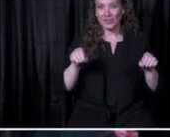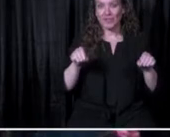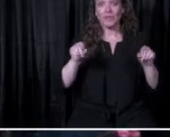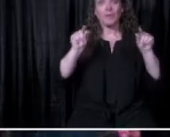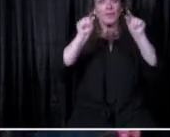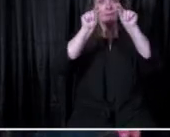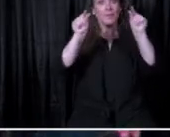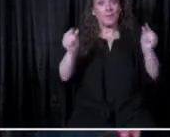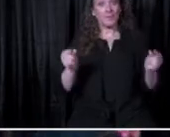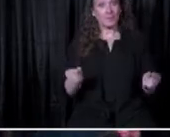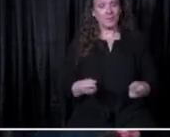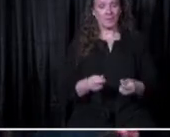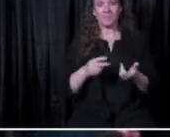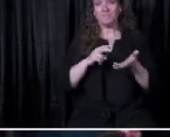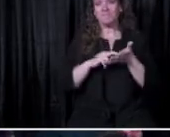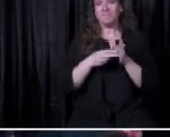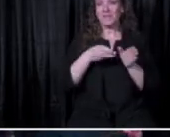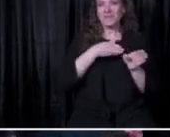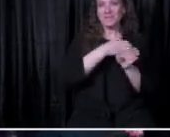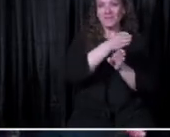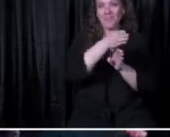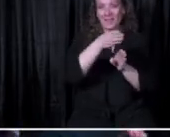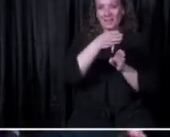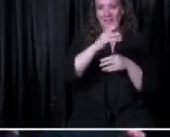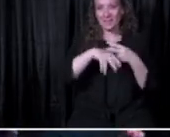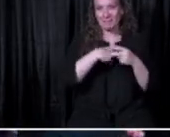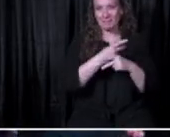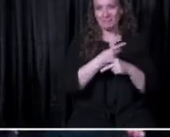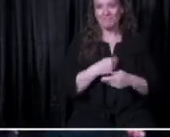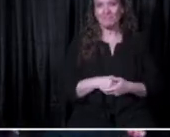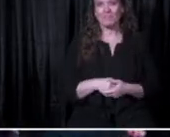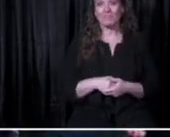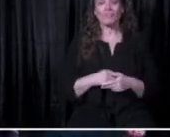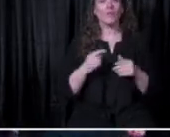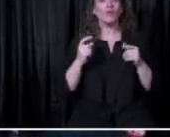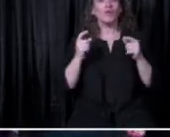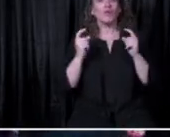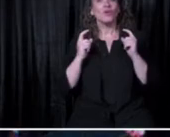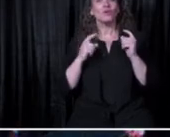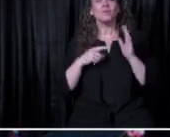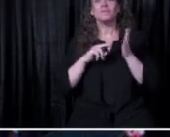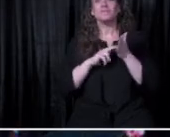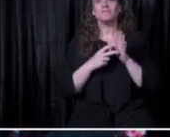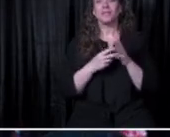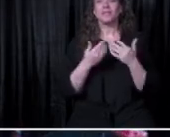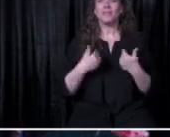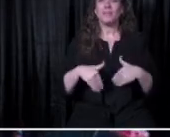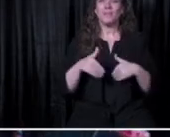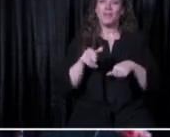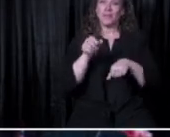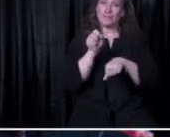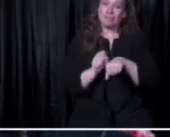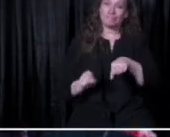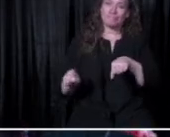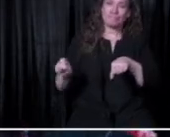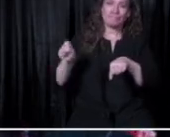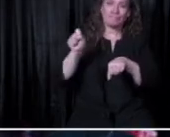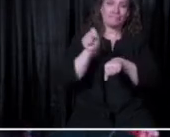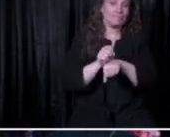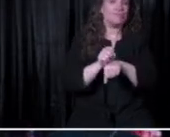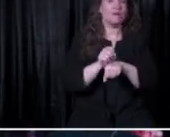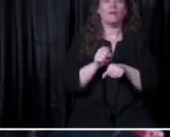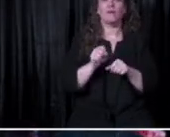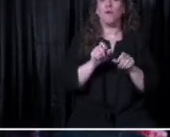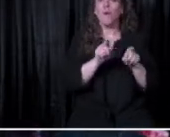color denotes the field of study. The hood symbolizes much hard work. It also confers special